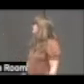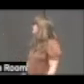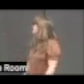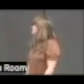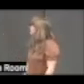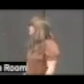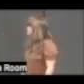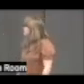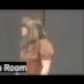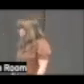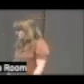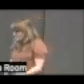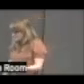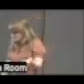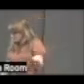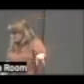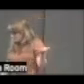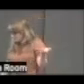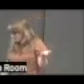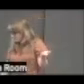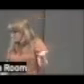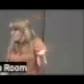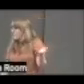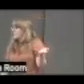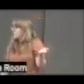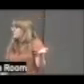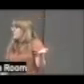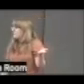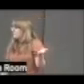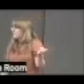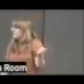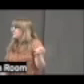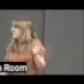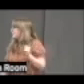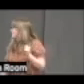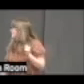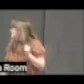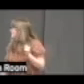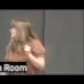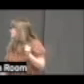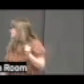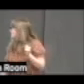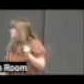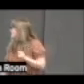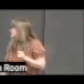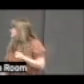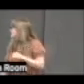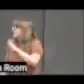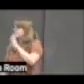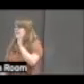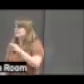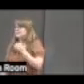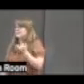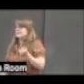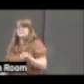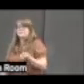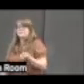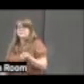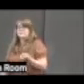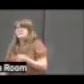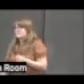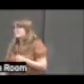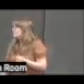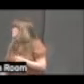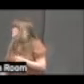wild to breed. So this is when I was a master's student back in 2006. This is kind of where I